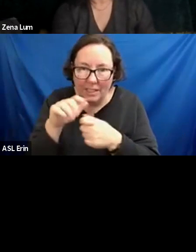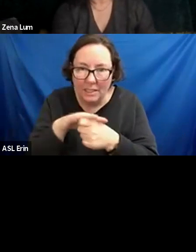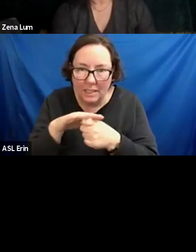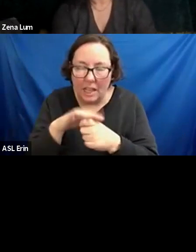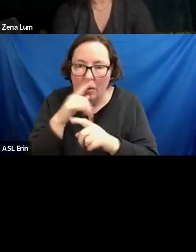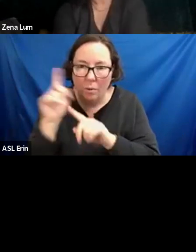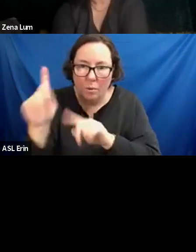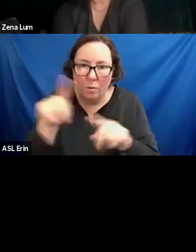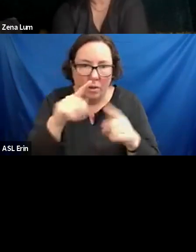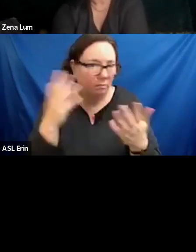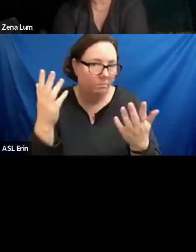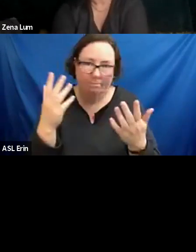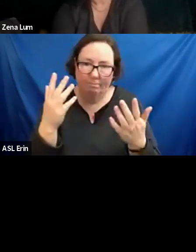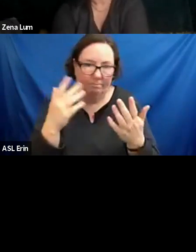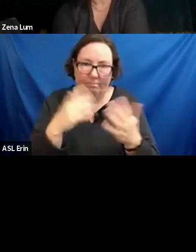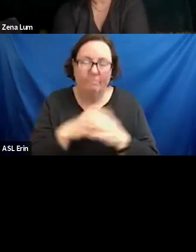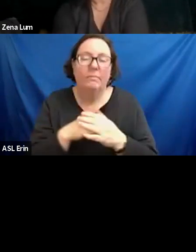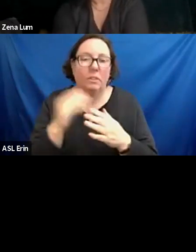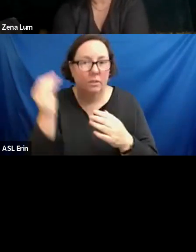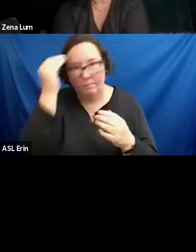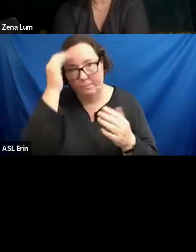schools. So something to keep in mind.